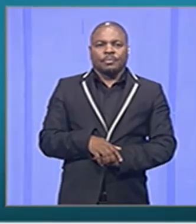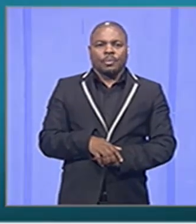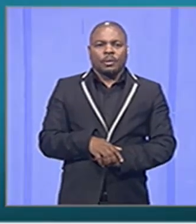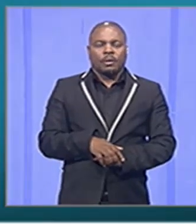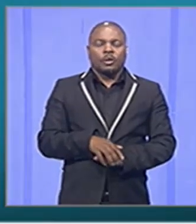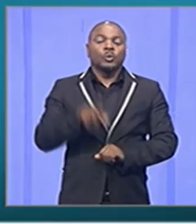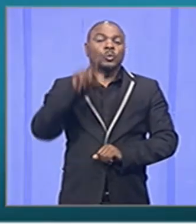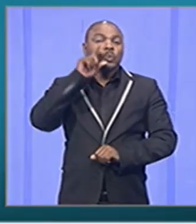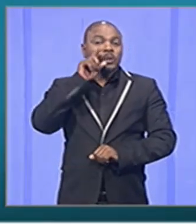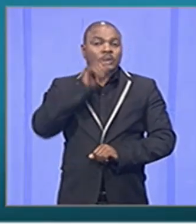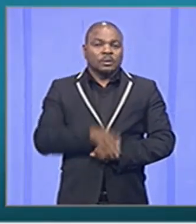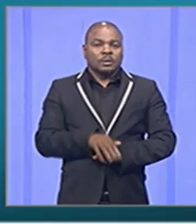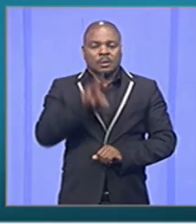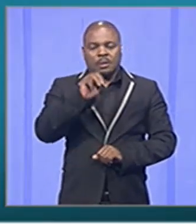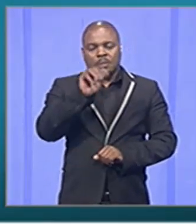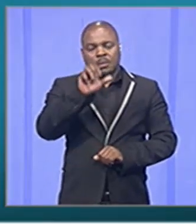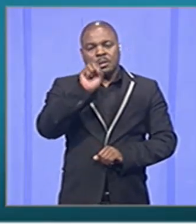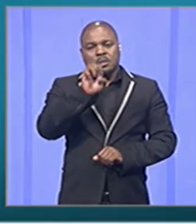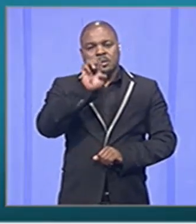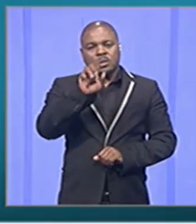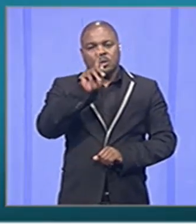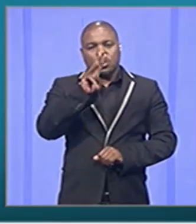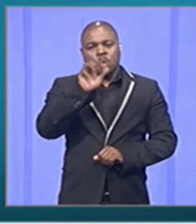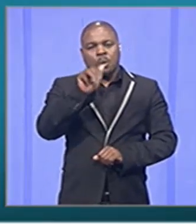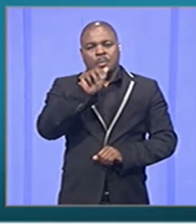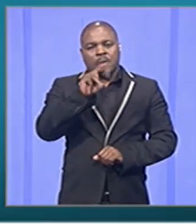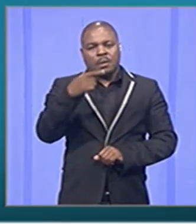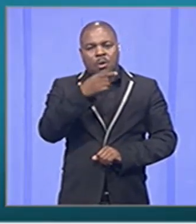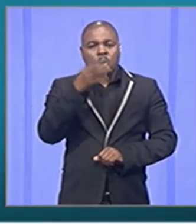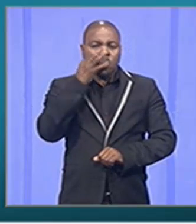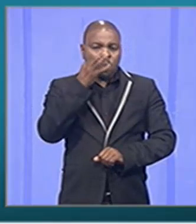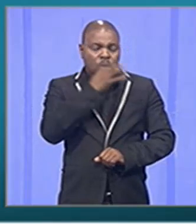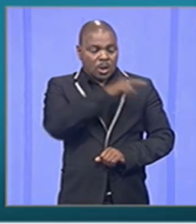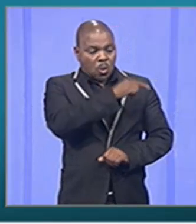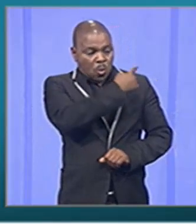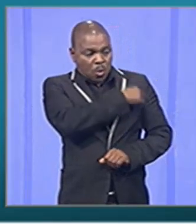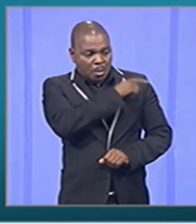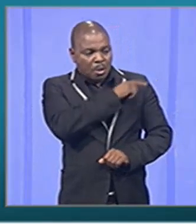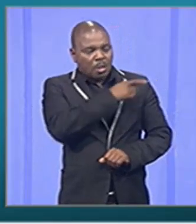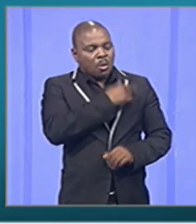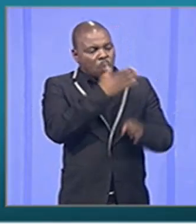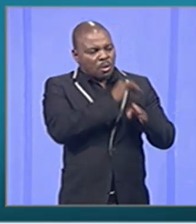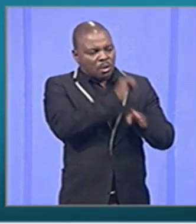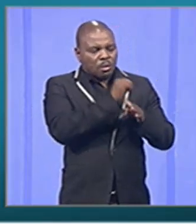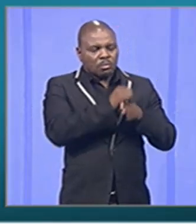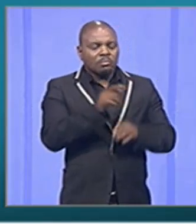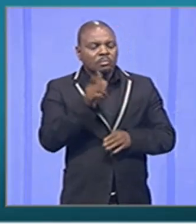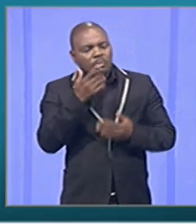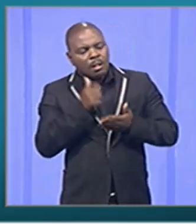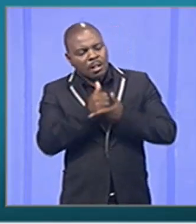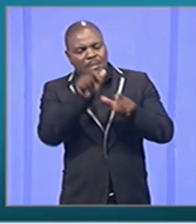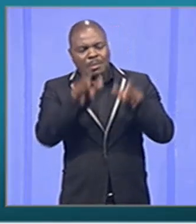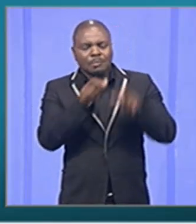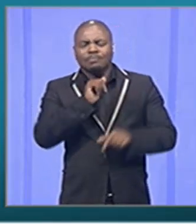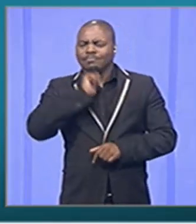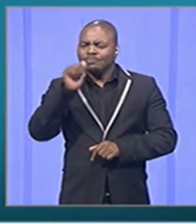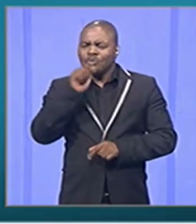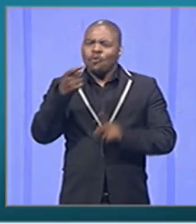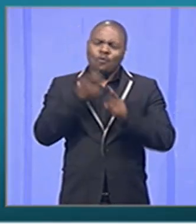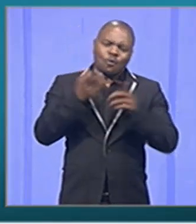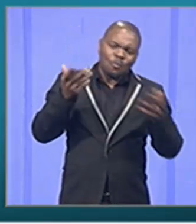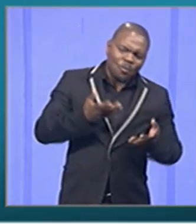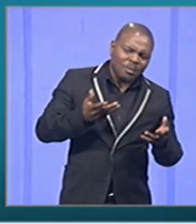Letlakala la Twitter Masoko a mengwe gore nna ke nagana gore mošomo wa bookelo ke go thuša balwetši ntle le go lebelela gore ke mohlobo mang ebile